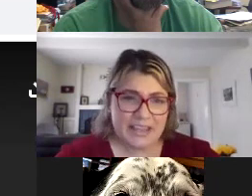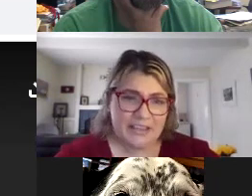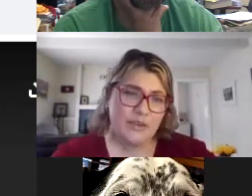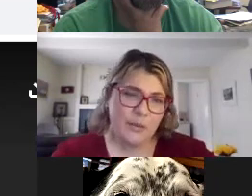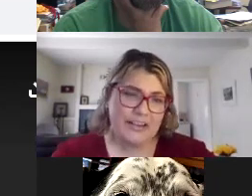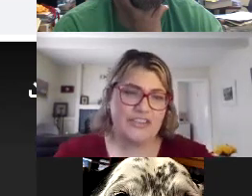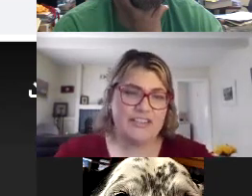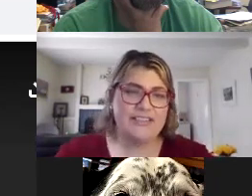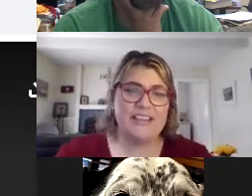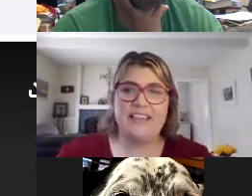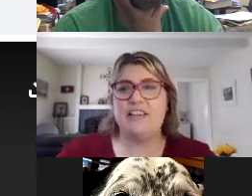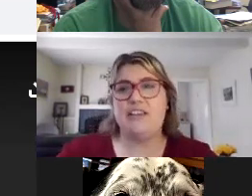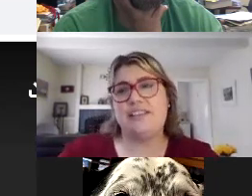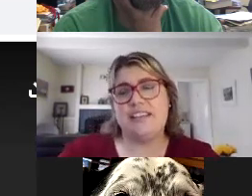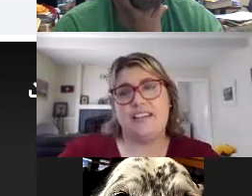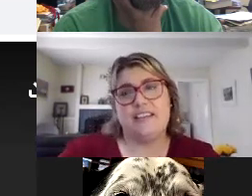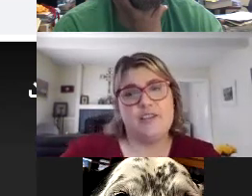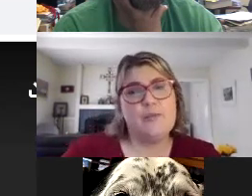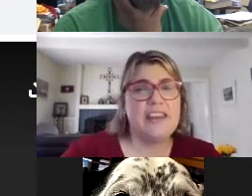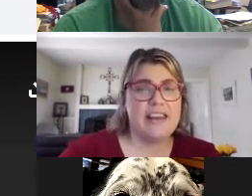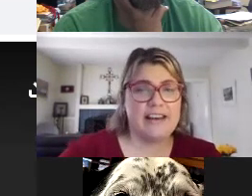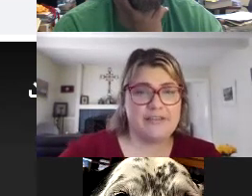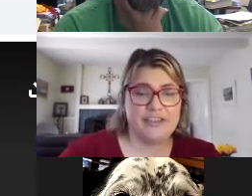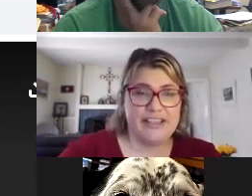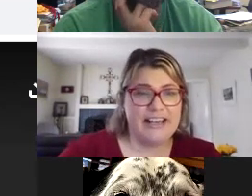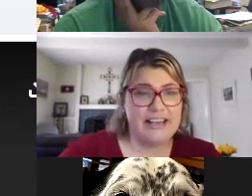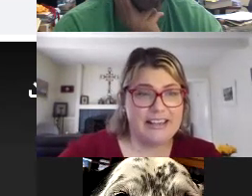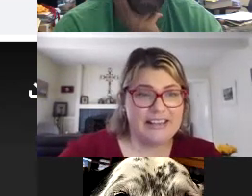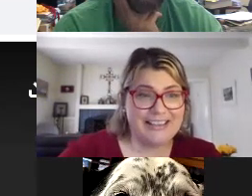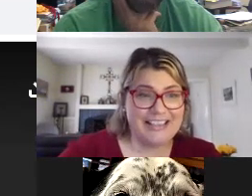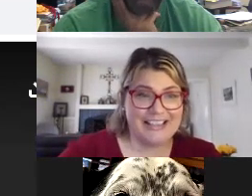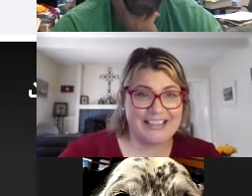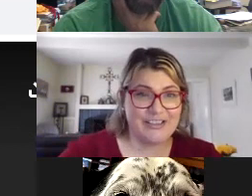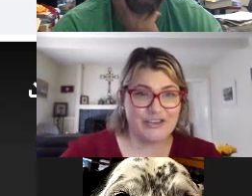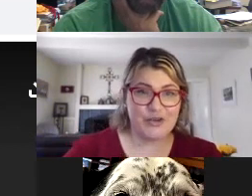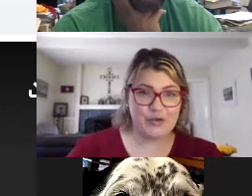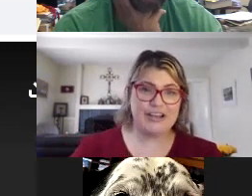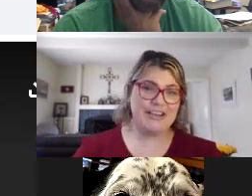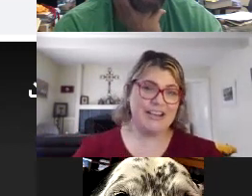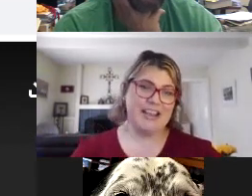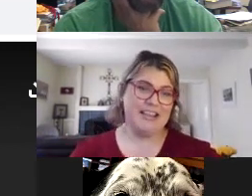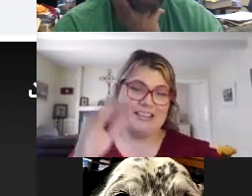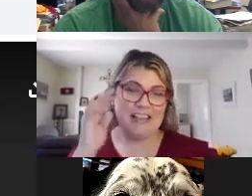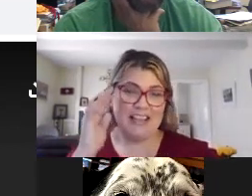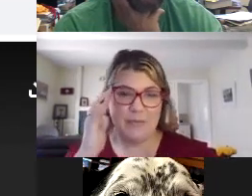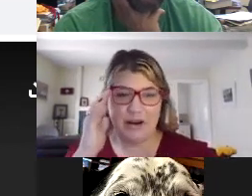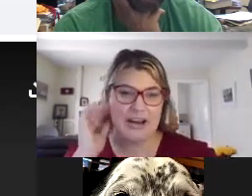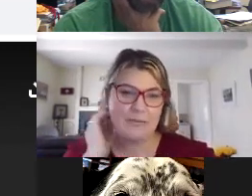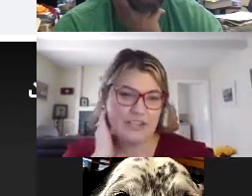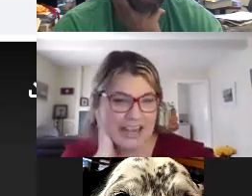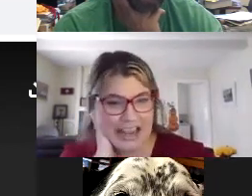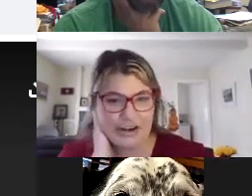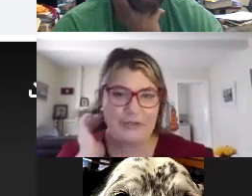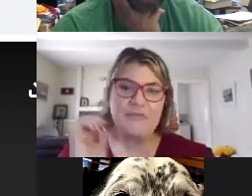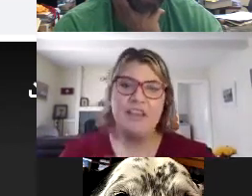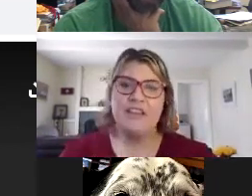But they give you the questions, and then you see the two main candidates for Senate in Texas are John Cornyn and Mary